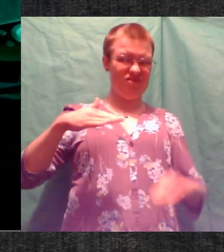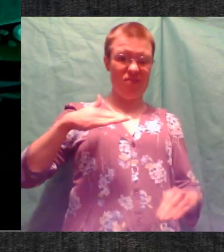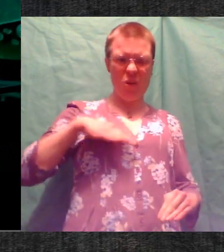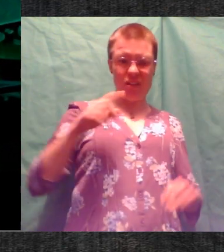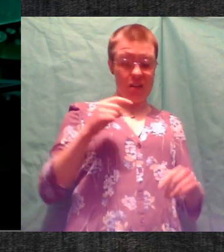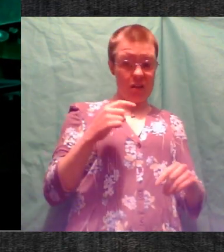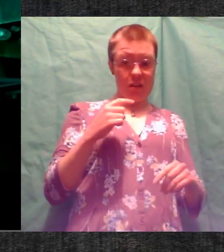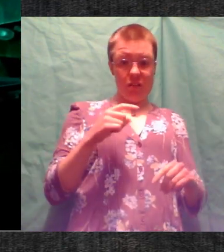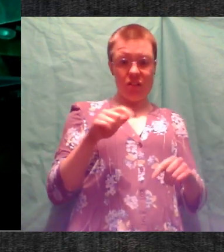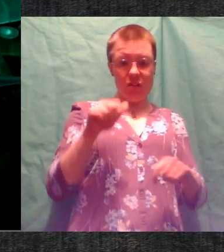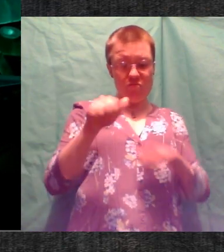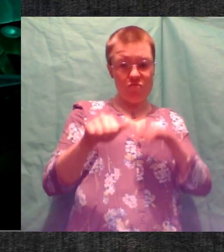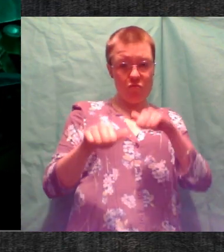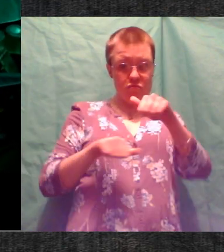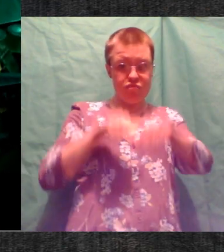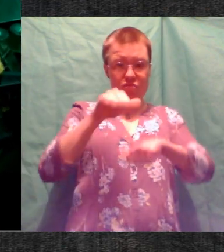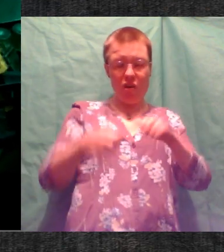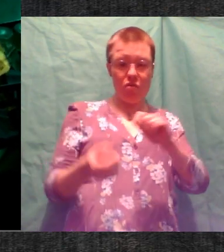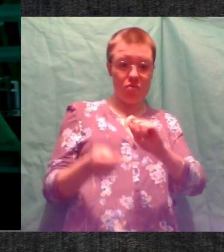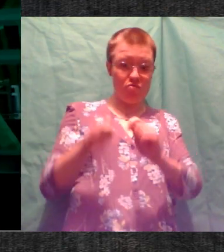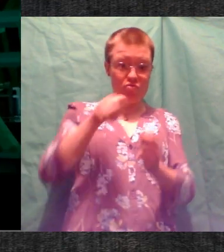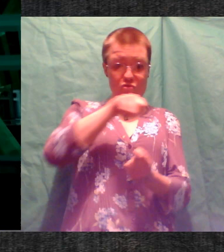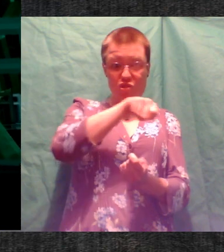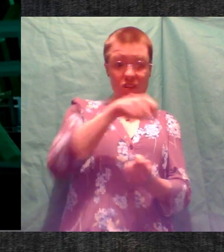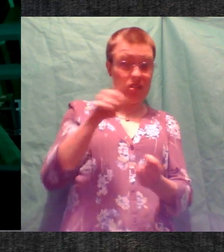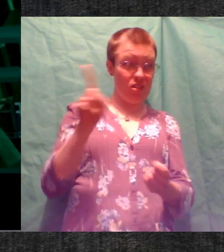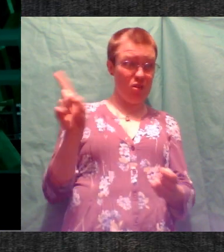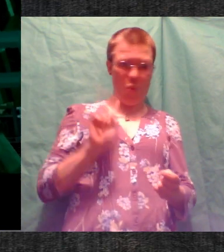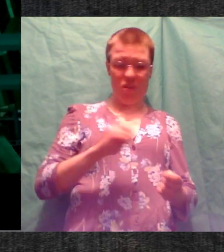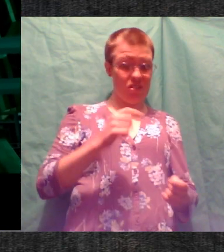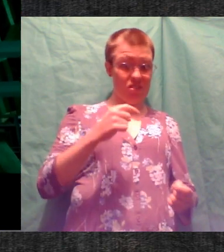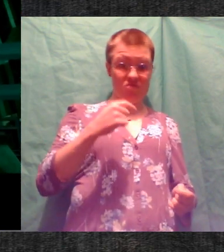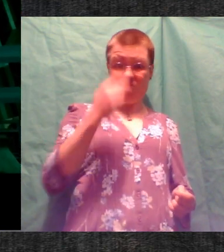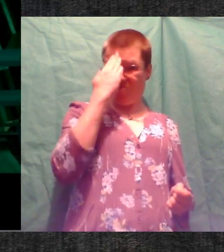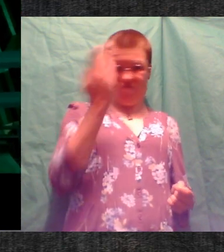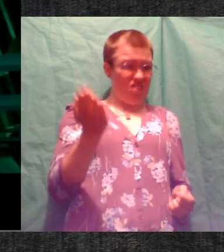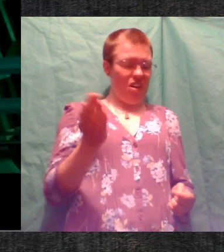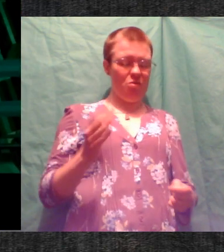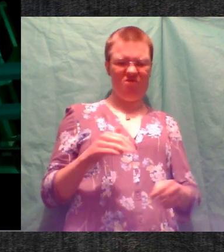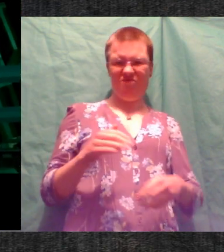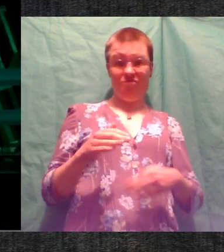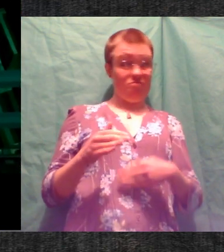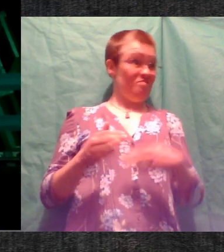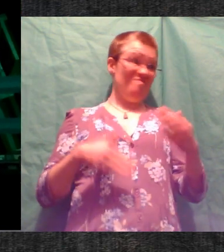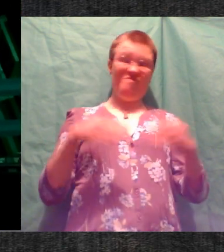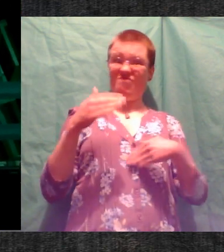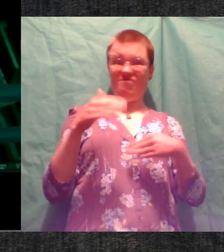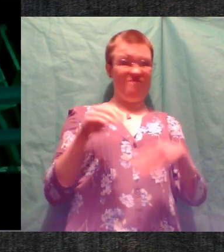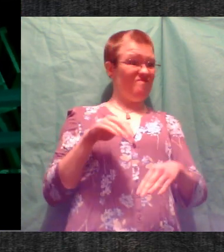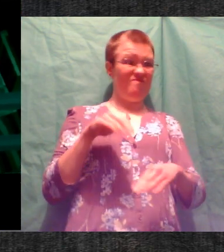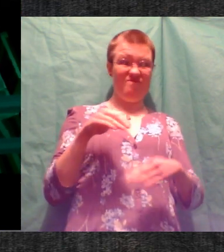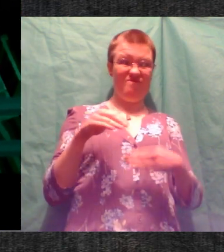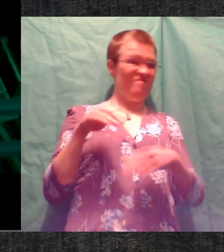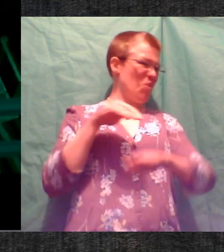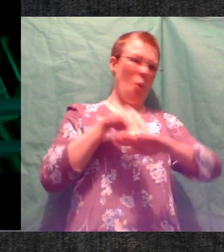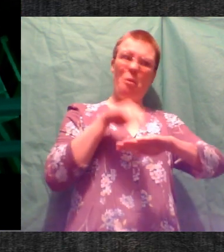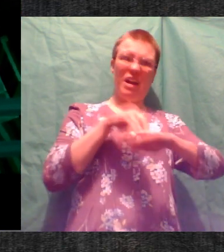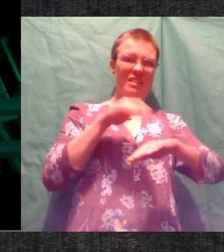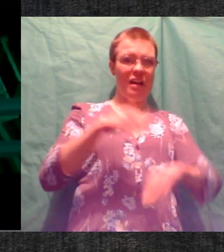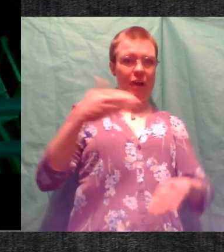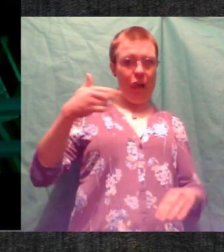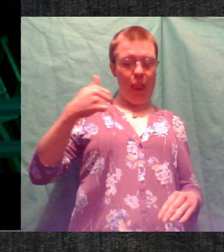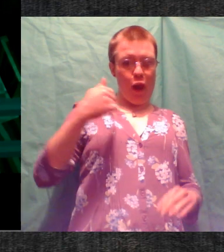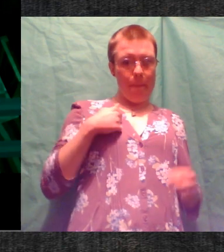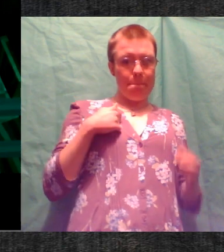changes she made to Fox Dye's program. Oh well, it doesn't matter. I've already added the Fox Dye vaccine